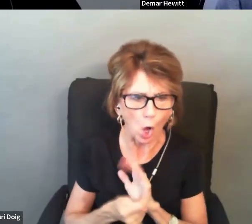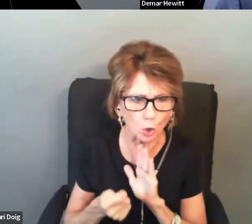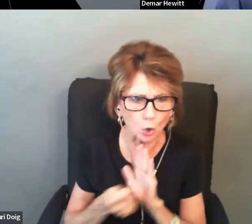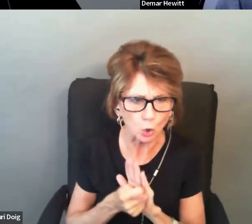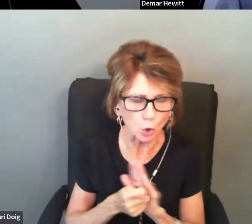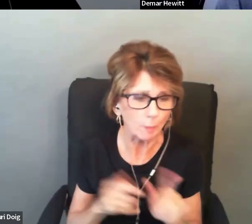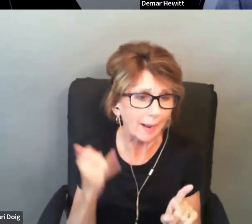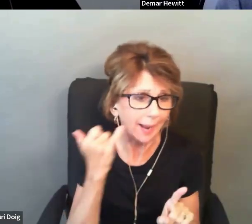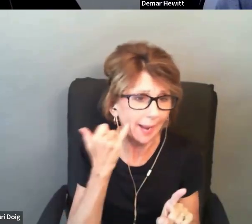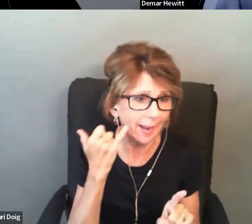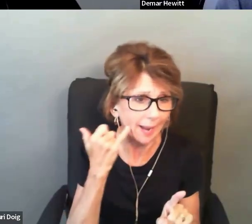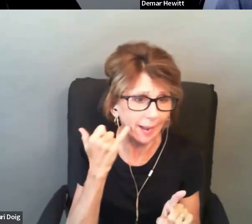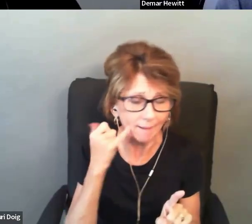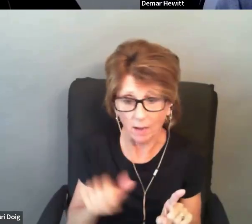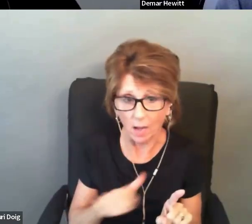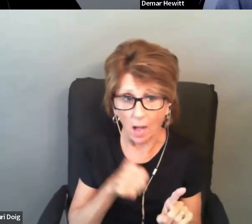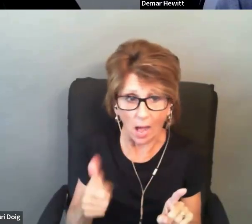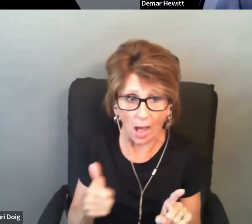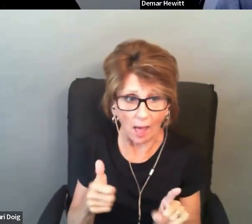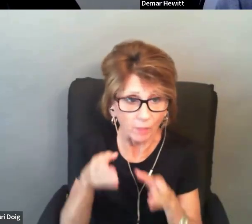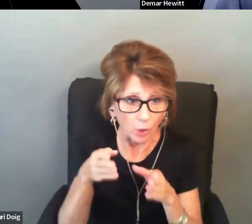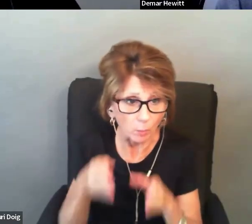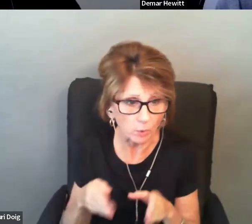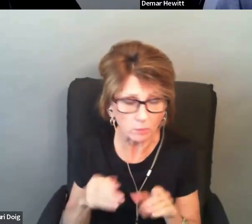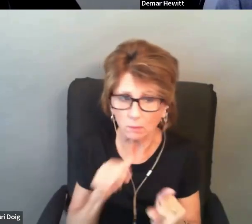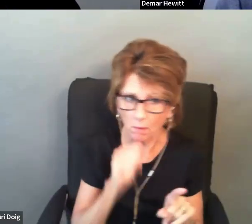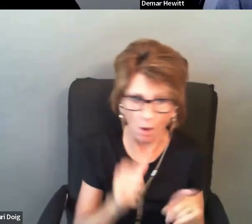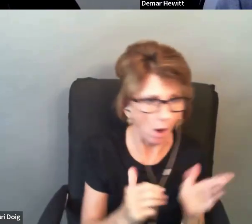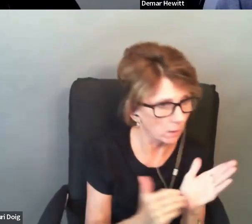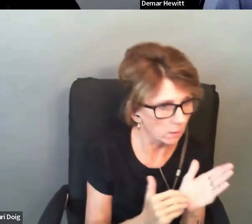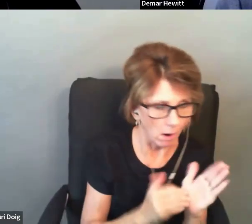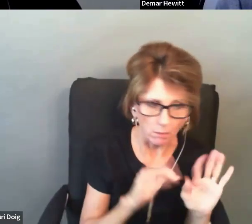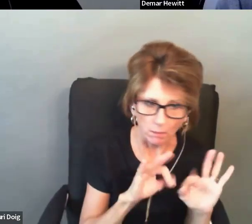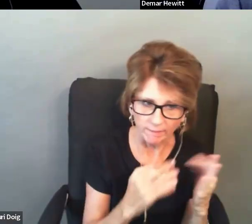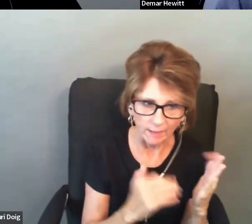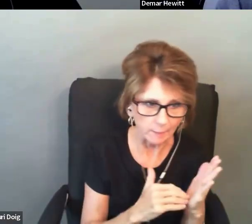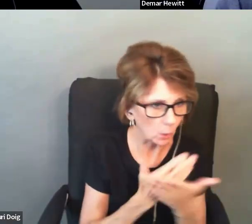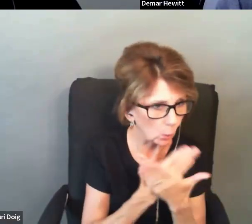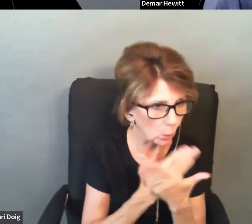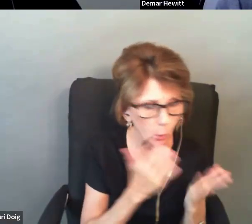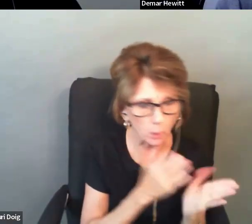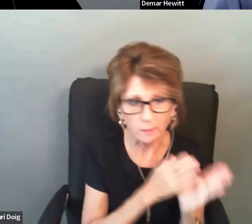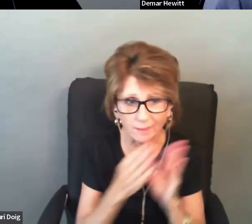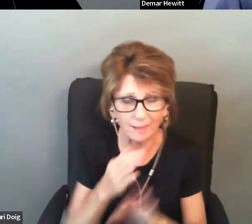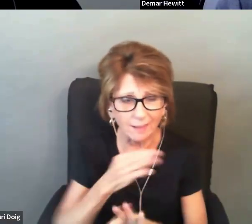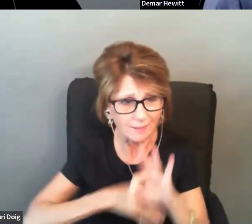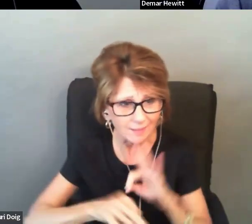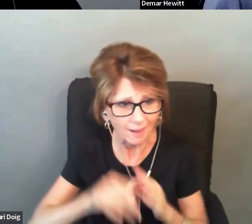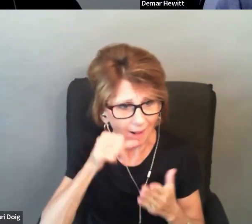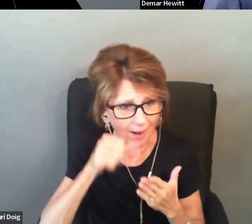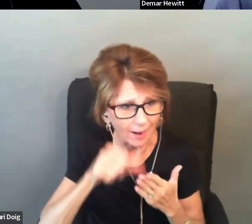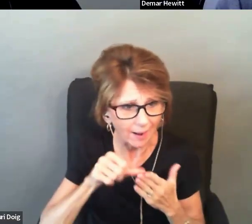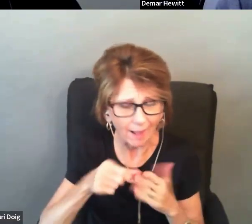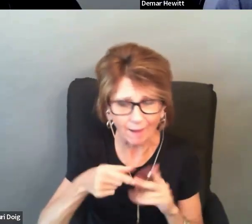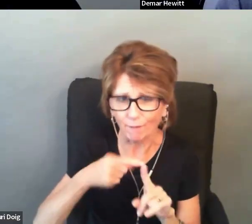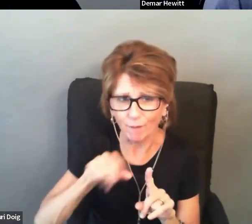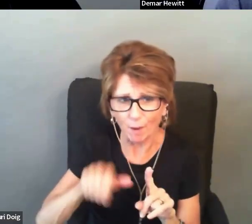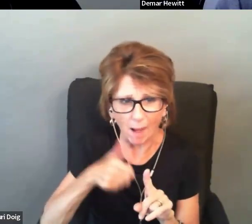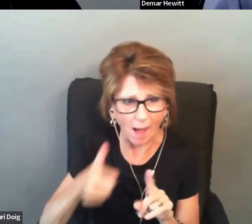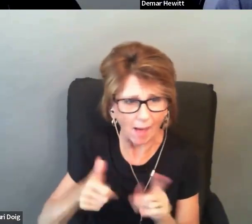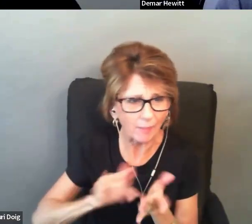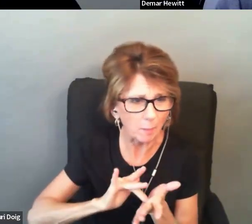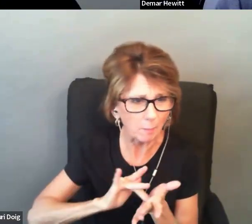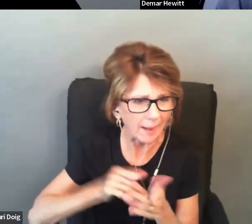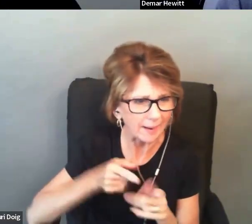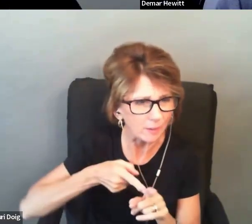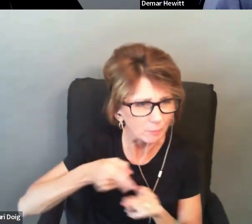secondary healthcare professional, for example, a chiropractor or a naturopath, be acceptable when they are requesting